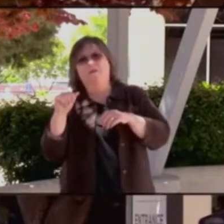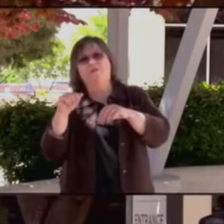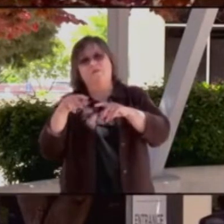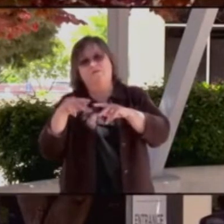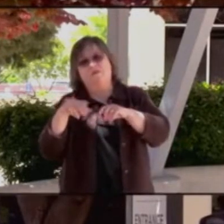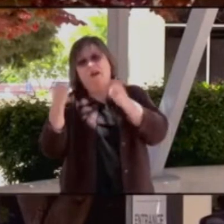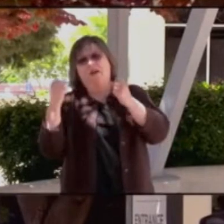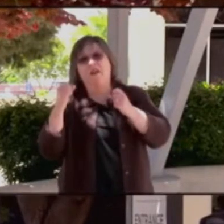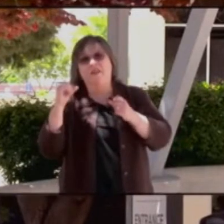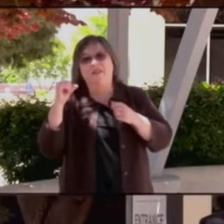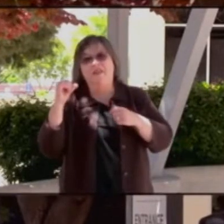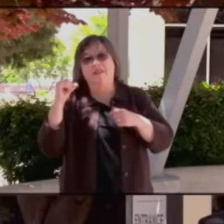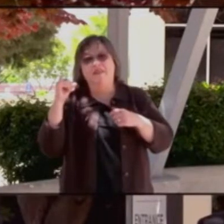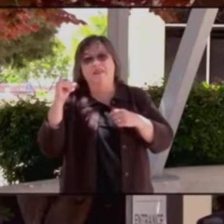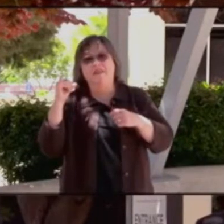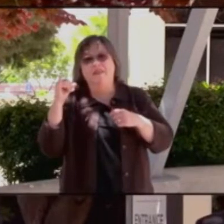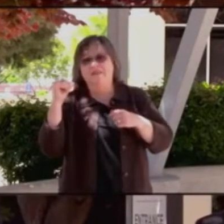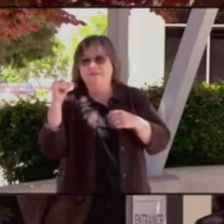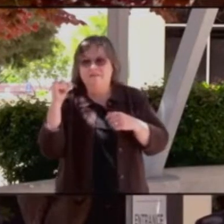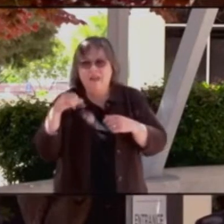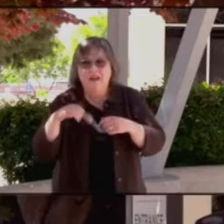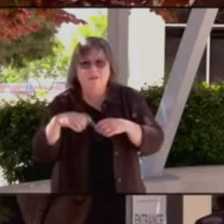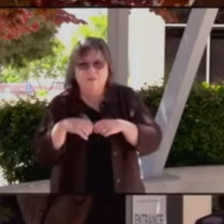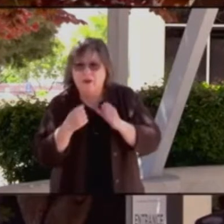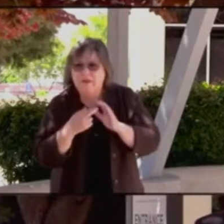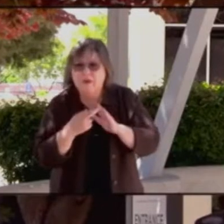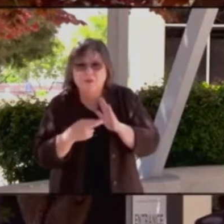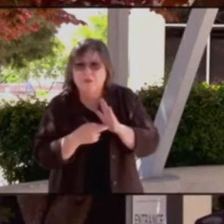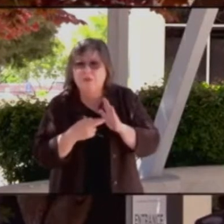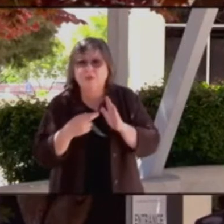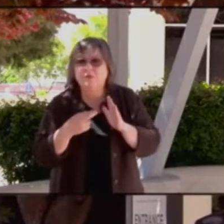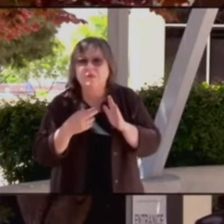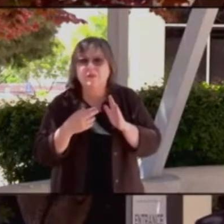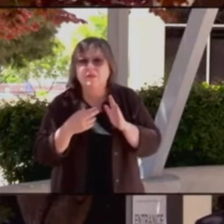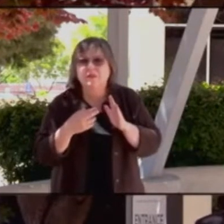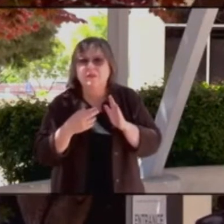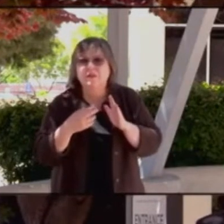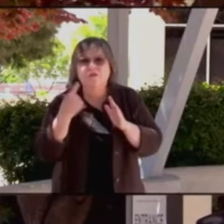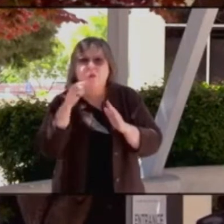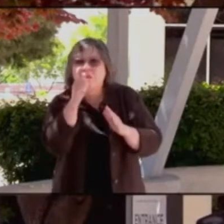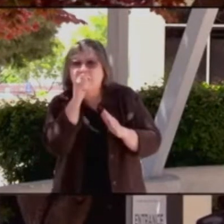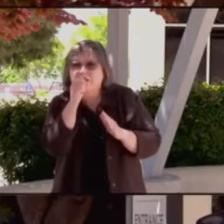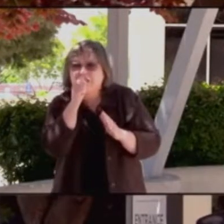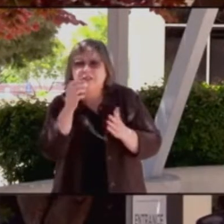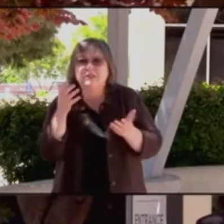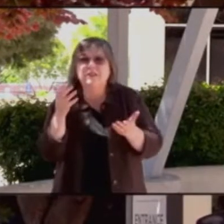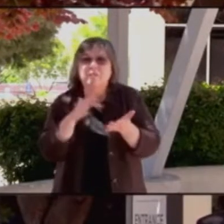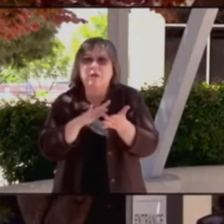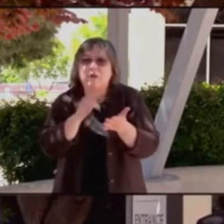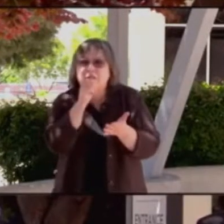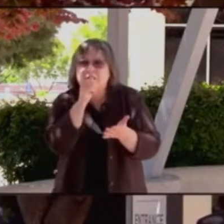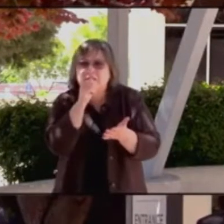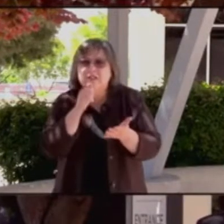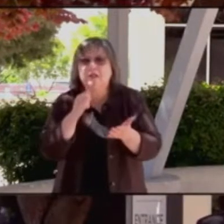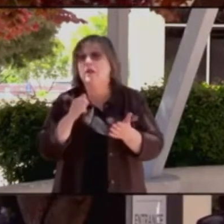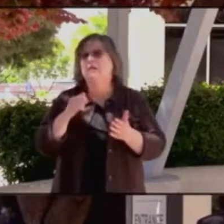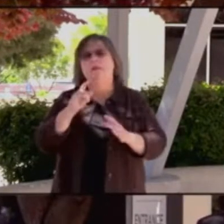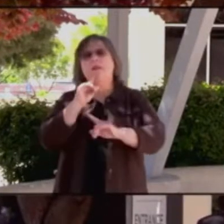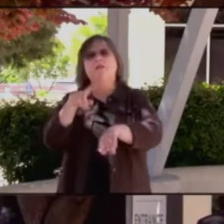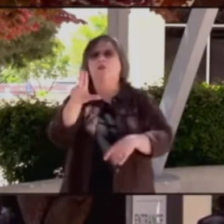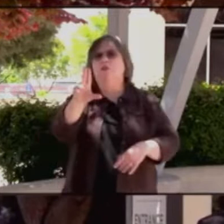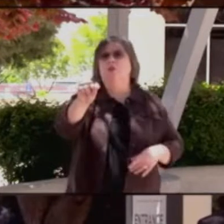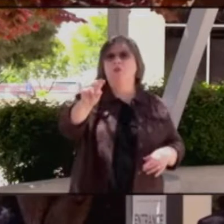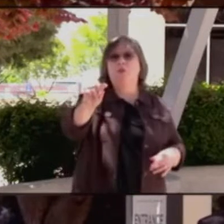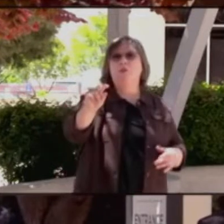created a form to help employers meet this requirement. One of the options available on the form is for employees, if